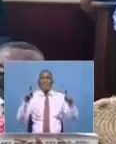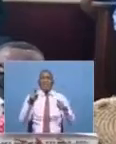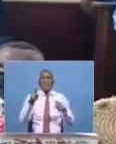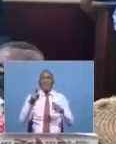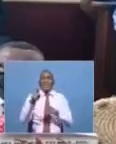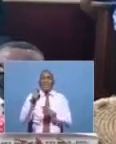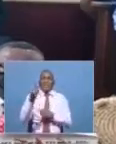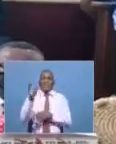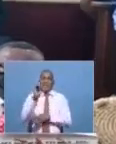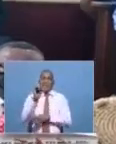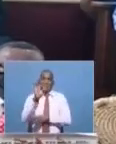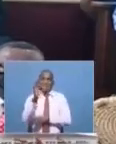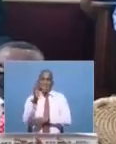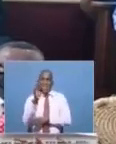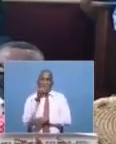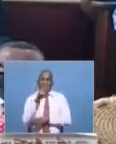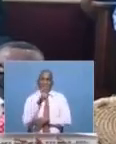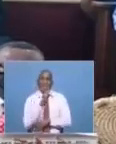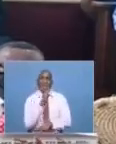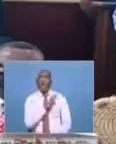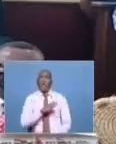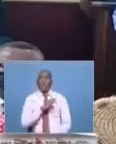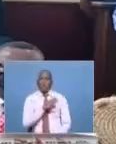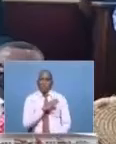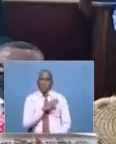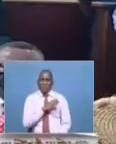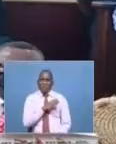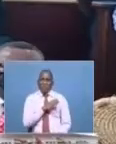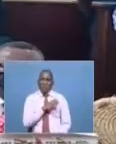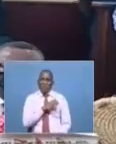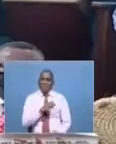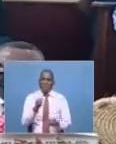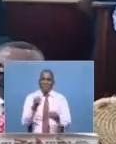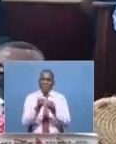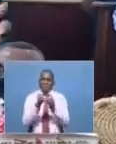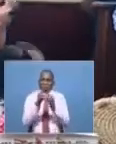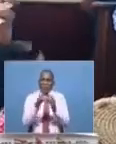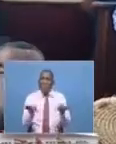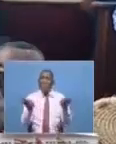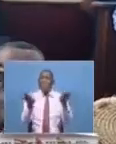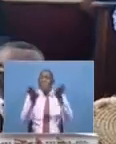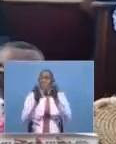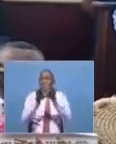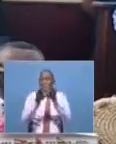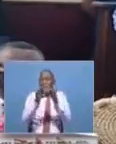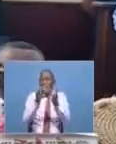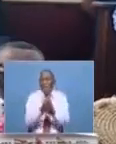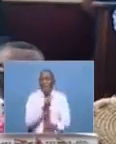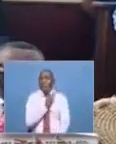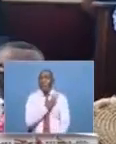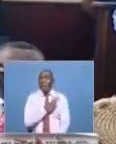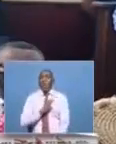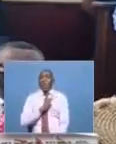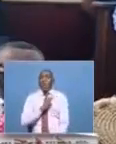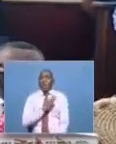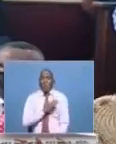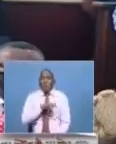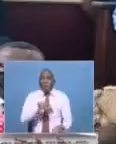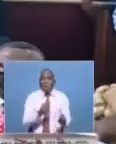conduct is at the heart of this matter. And that conduct